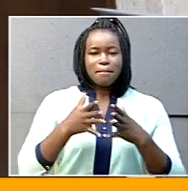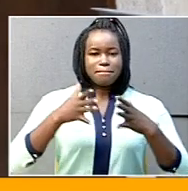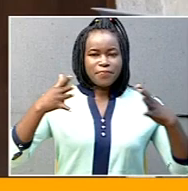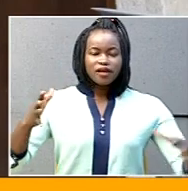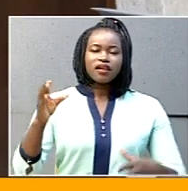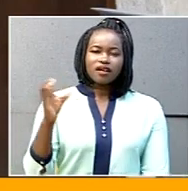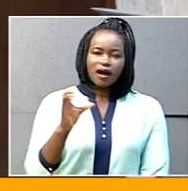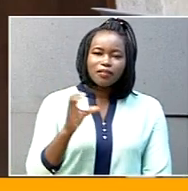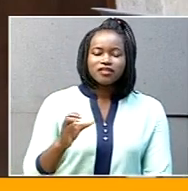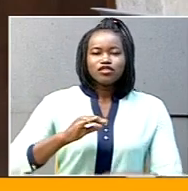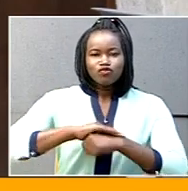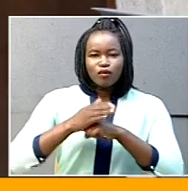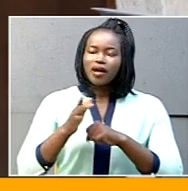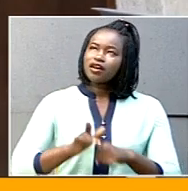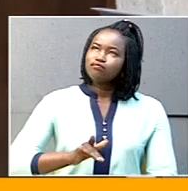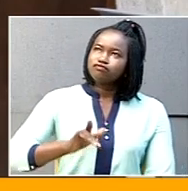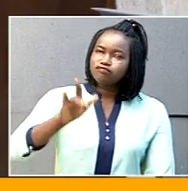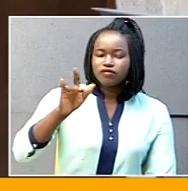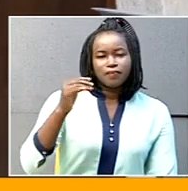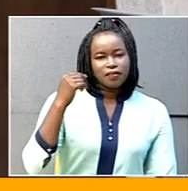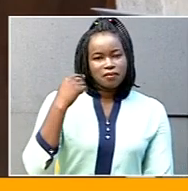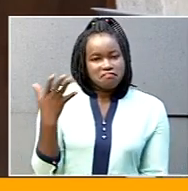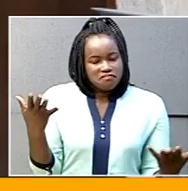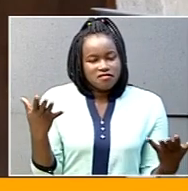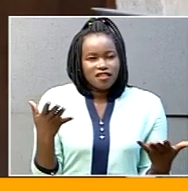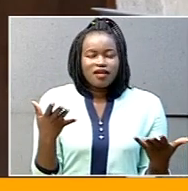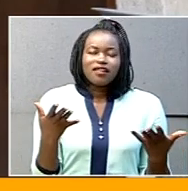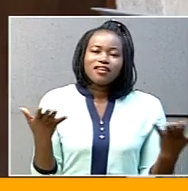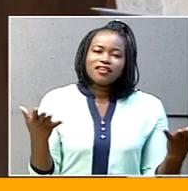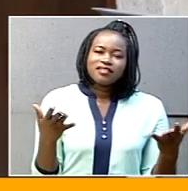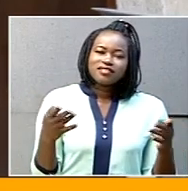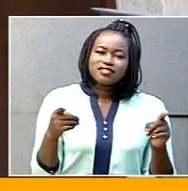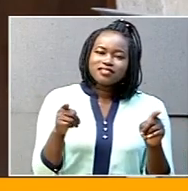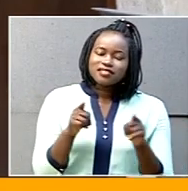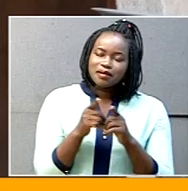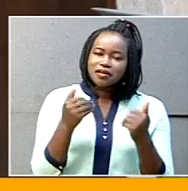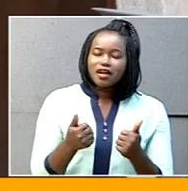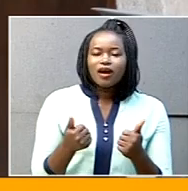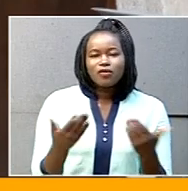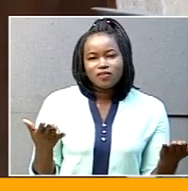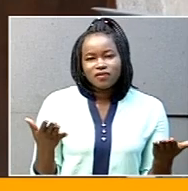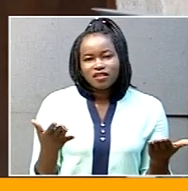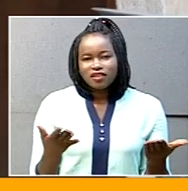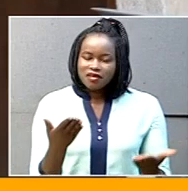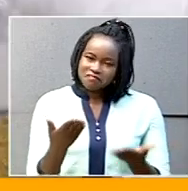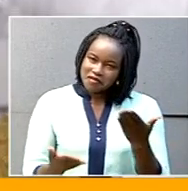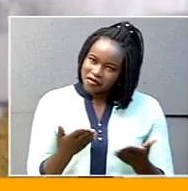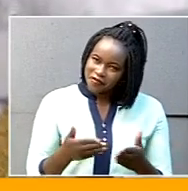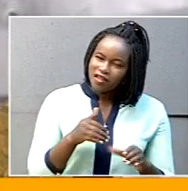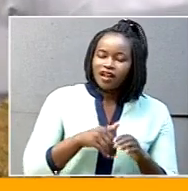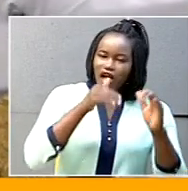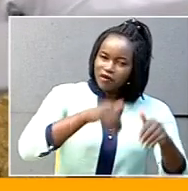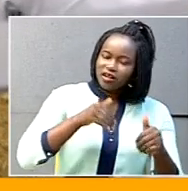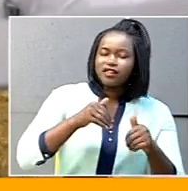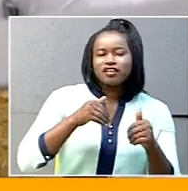makes planes for, let me say, farming. Mainly, Kala was facing like more of the agriculture sector.